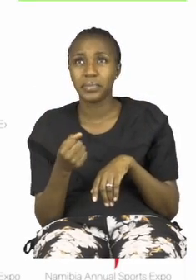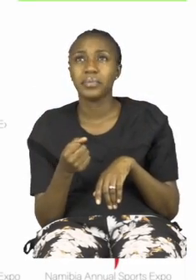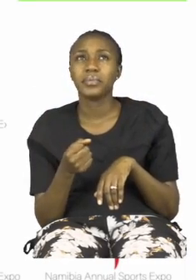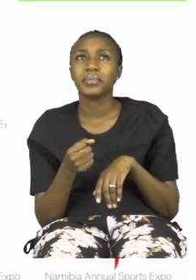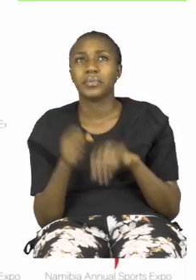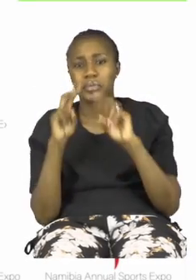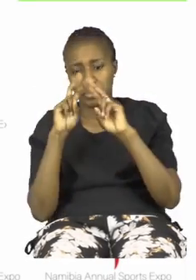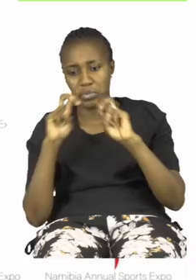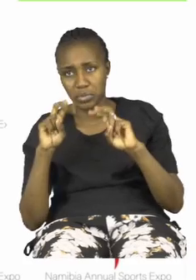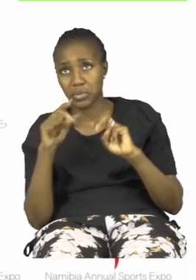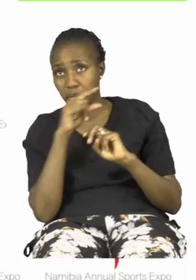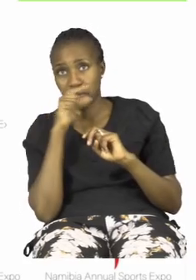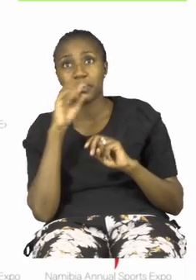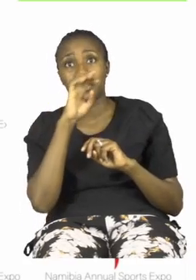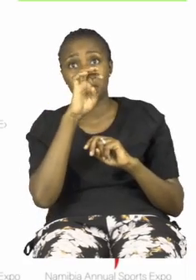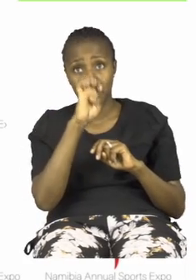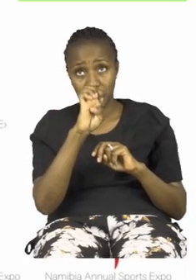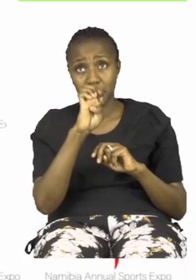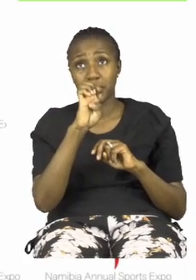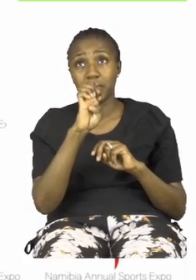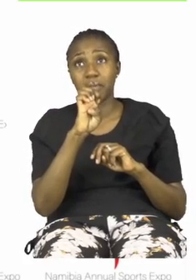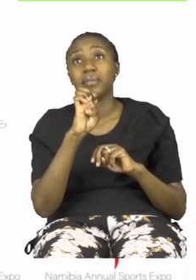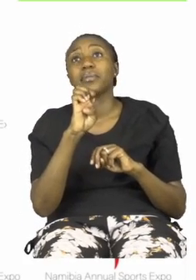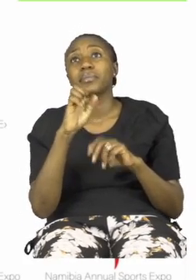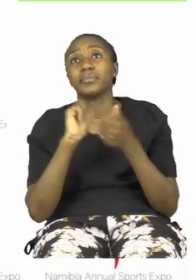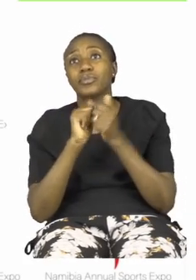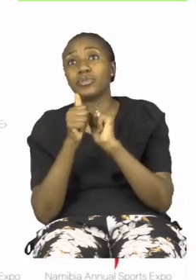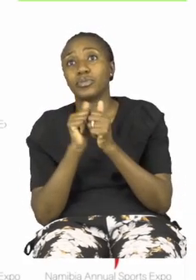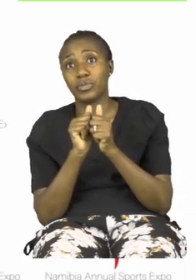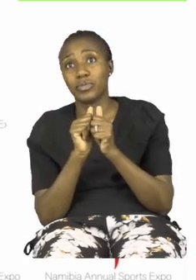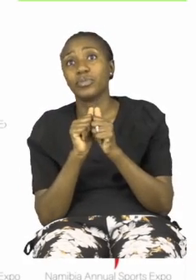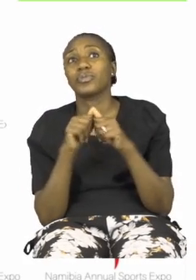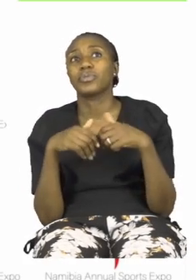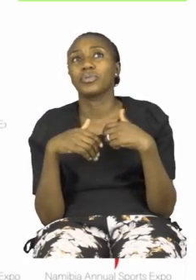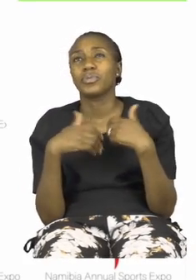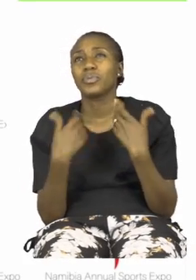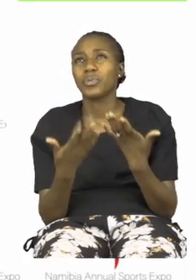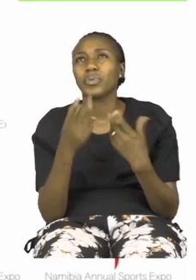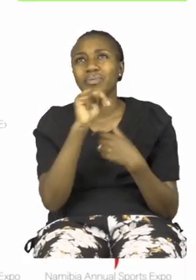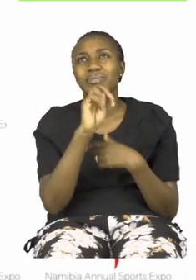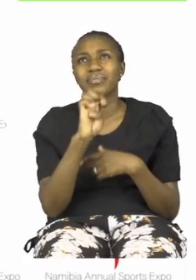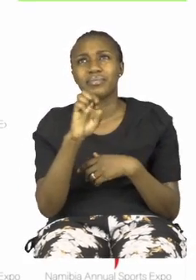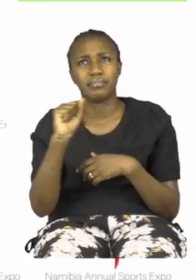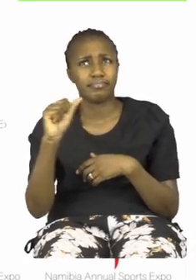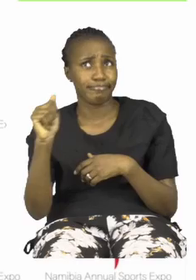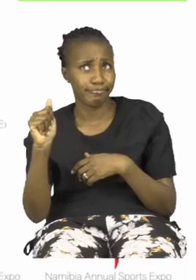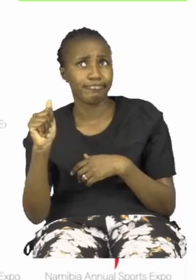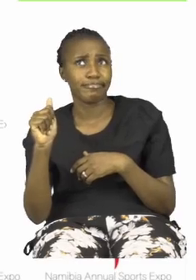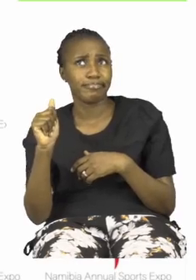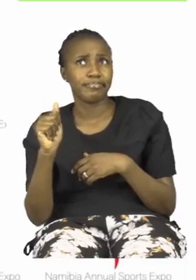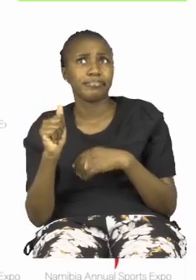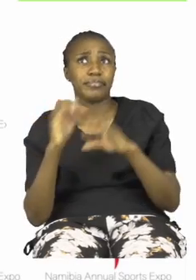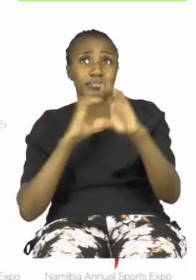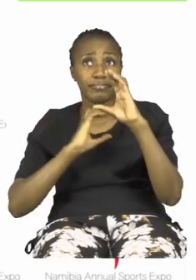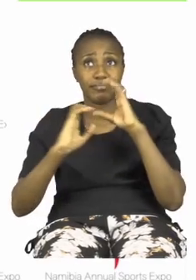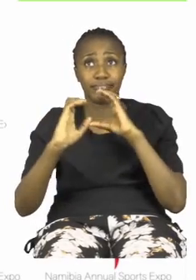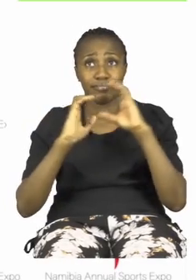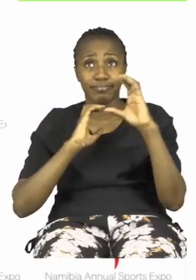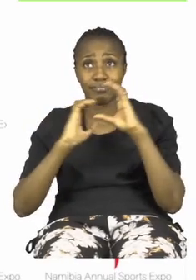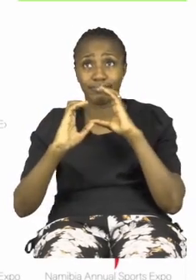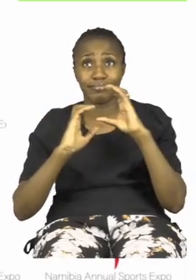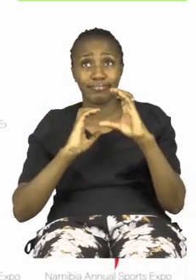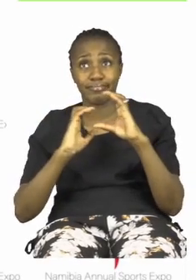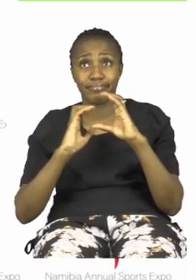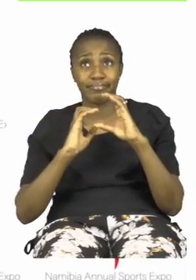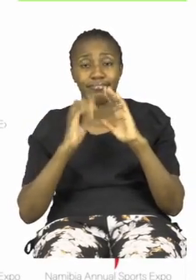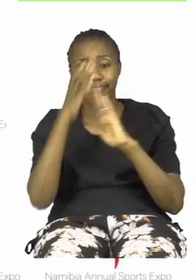for the Namibian Electronic Sports Association or NESA on any of these platforms. And we communicate all our titles, the dates,